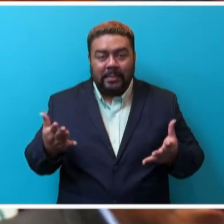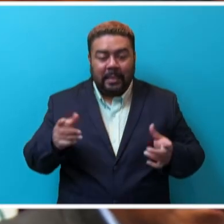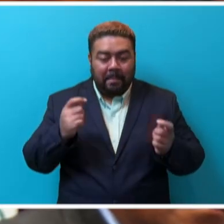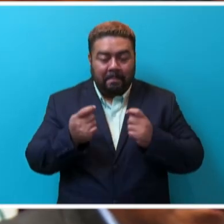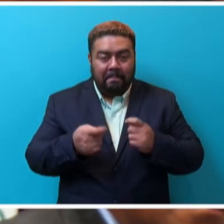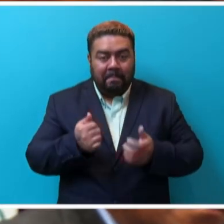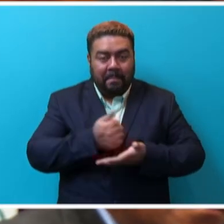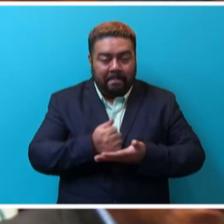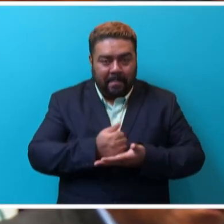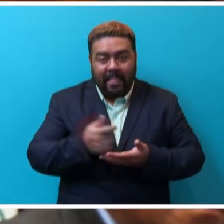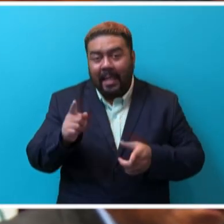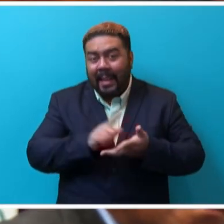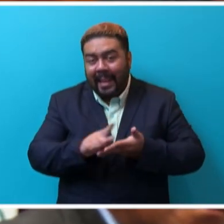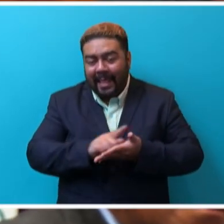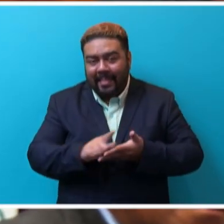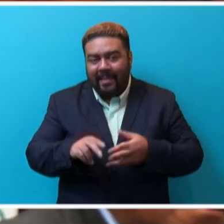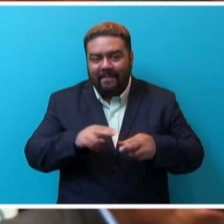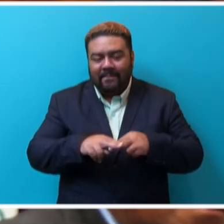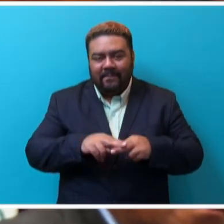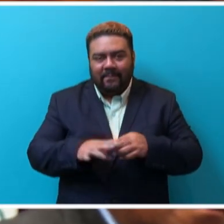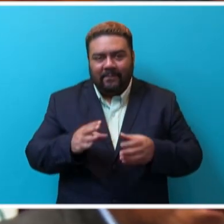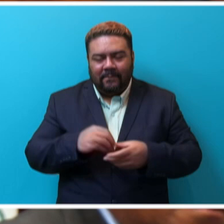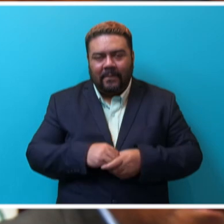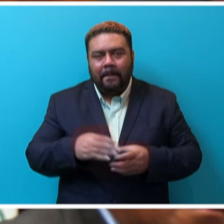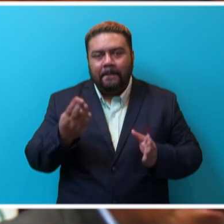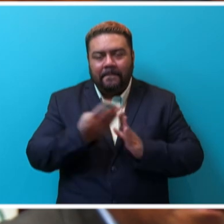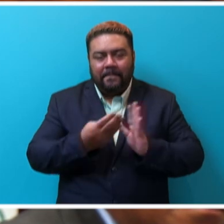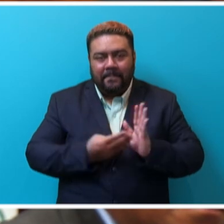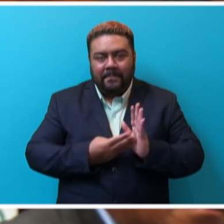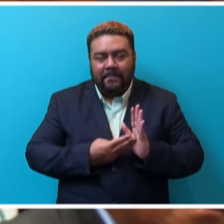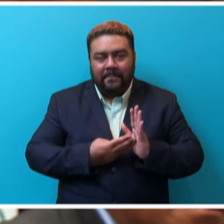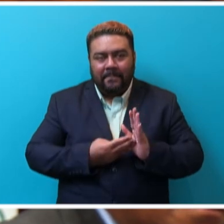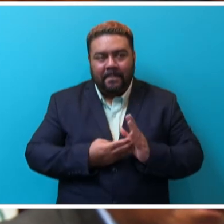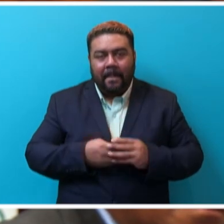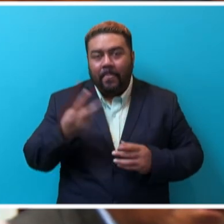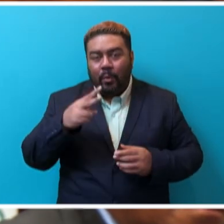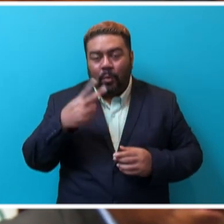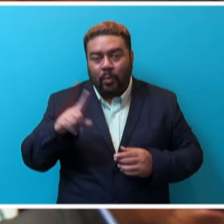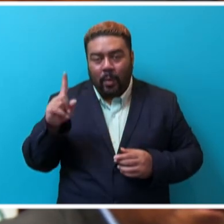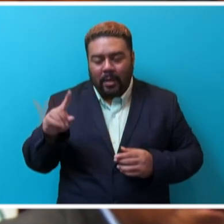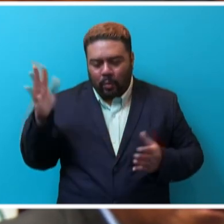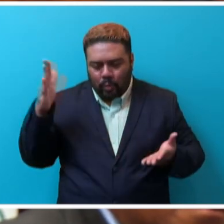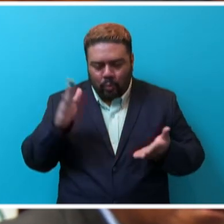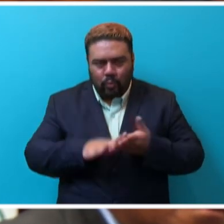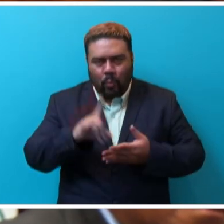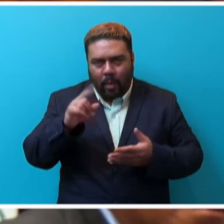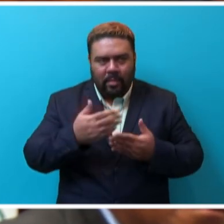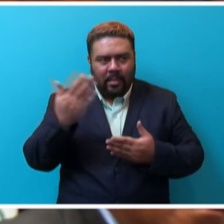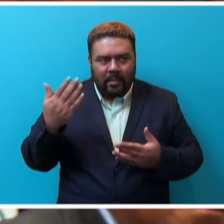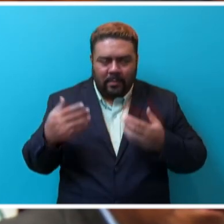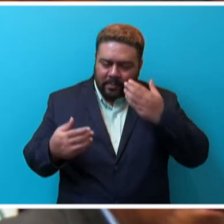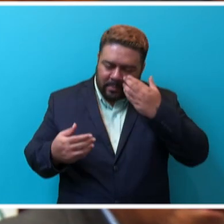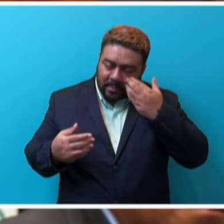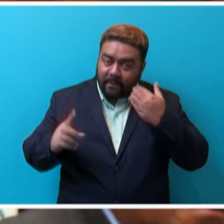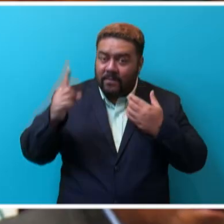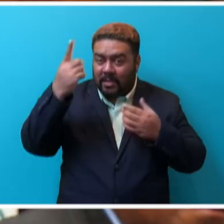and then later through the Employment Relations Budget Amendment in 2021, it was reduced to 1 day. And on the 1st of